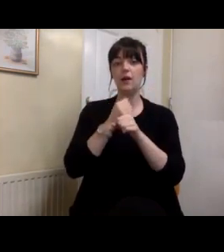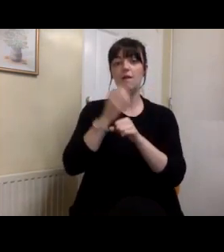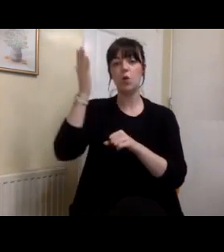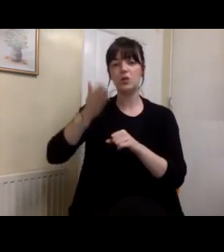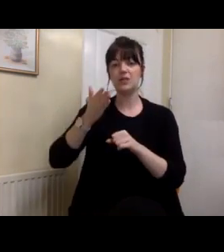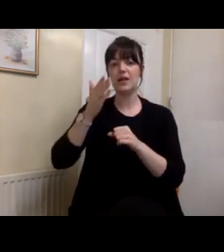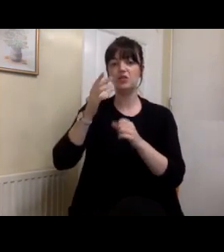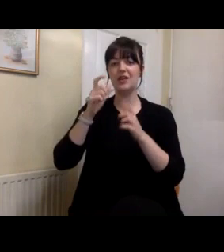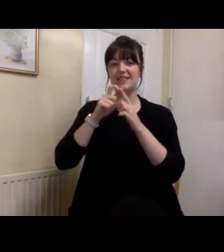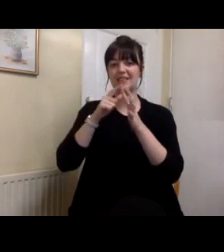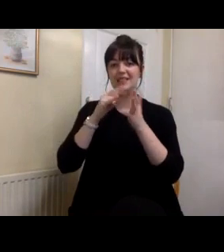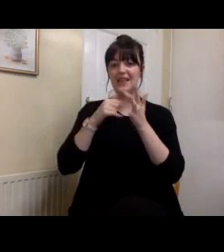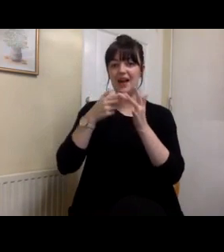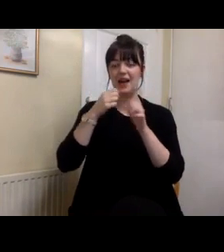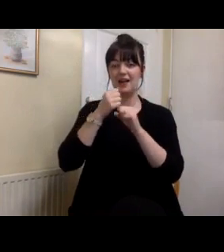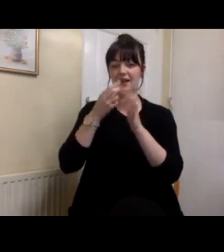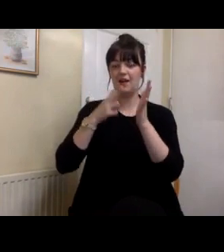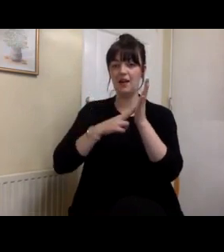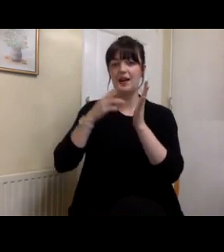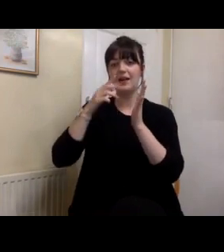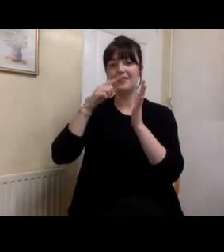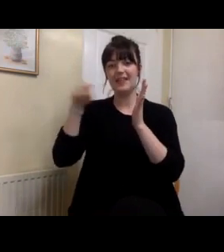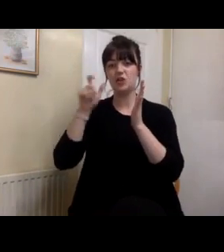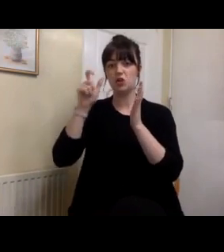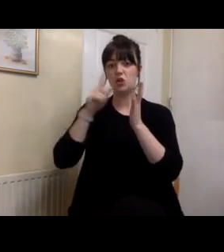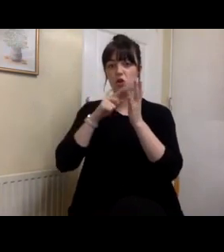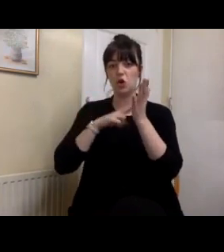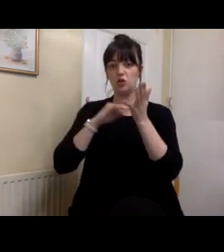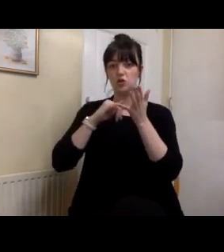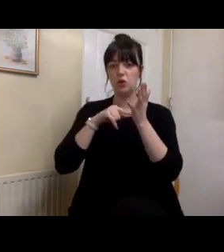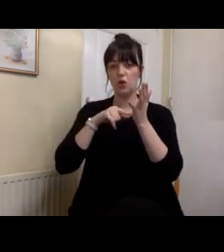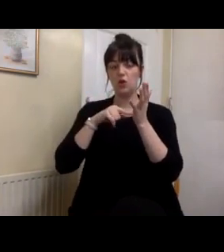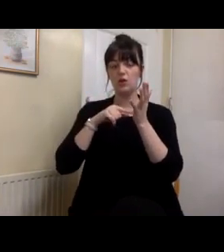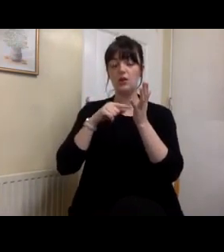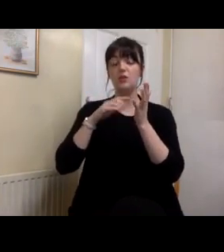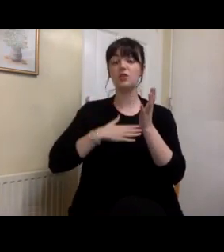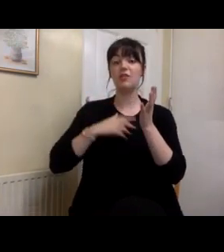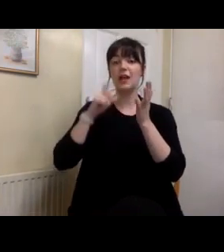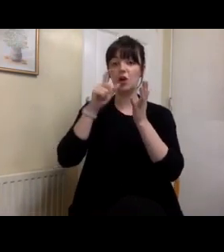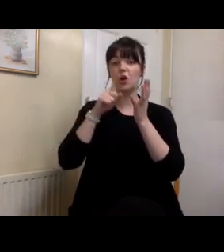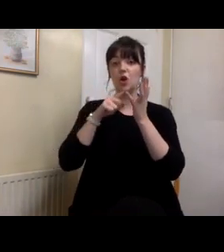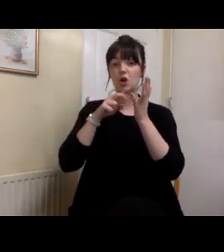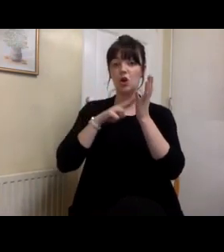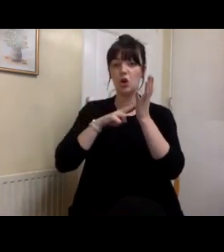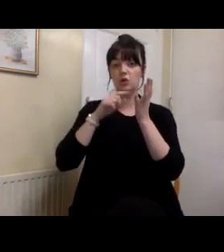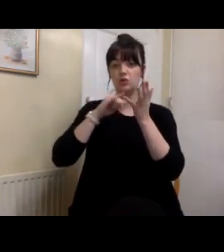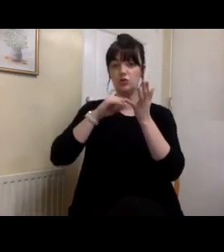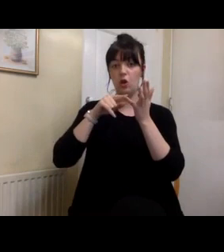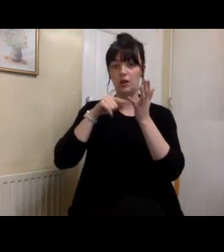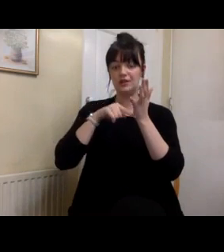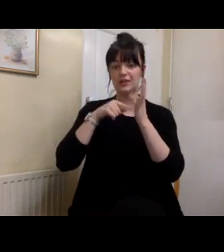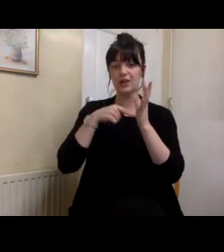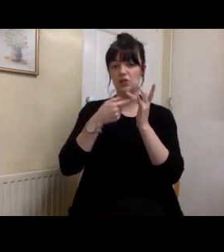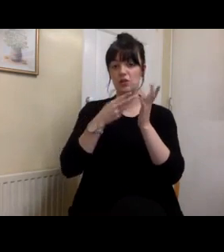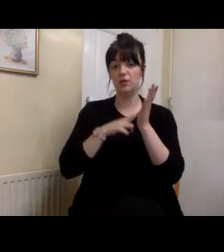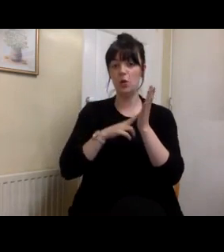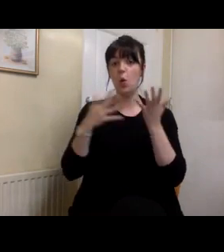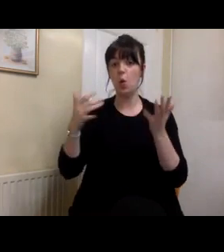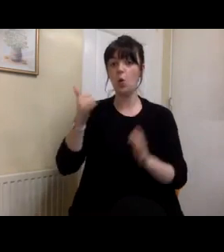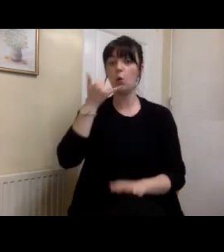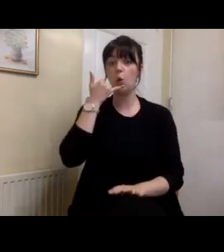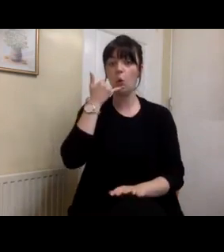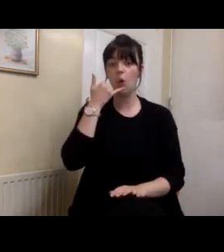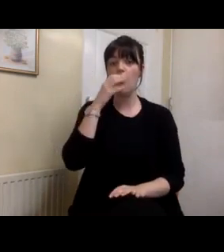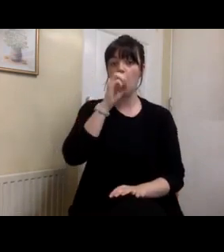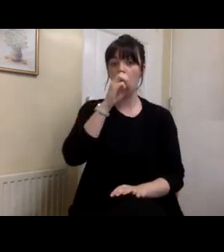www.lowerthamescrossing.co.uk/design-consultation. Or of course, you can call us on 0300 123 5000.